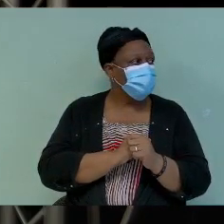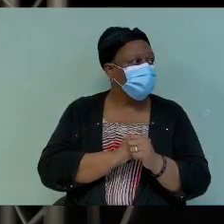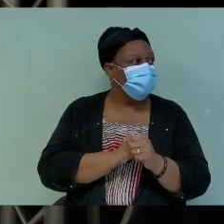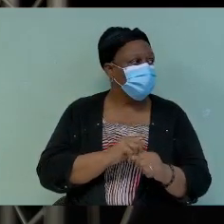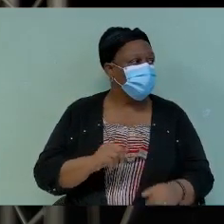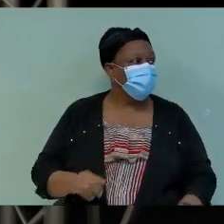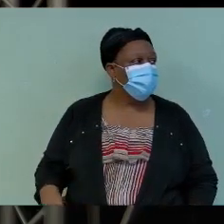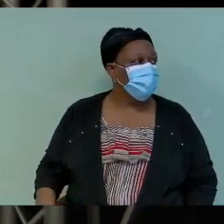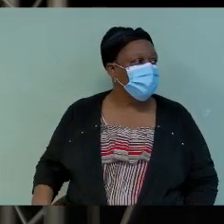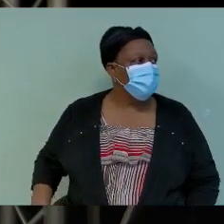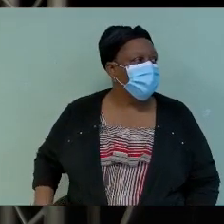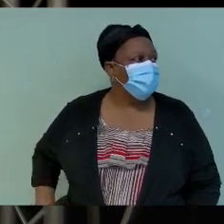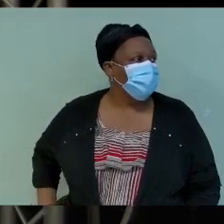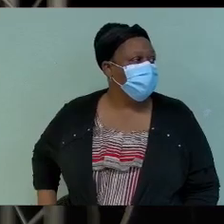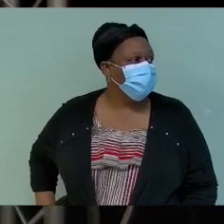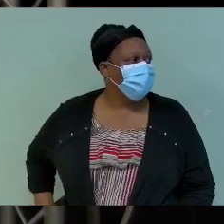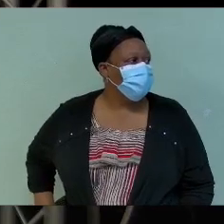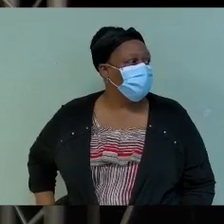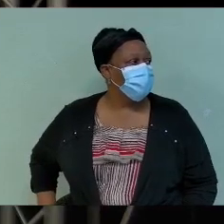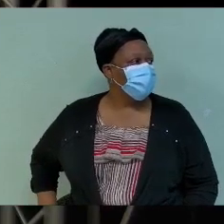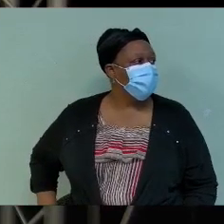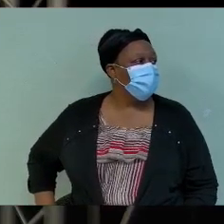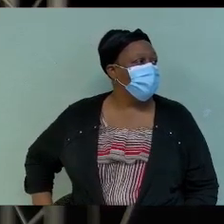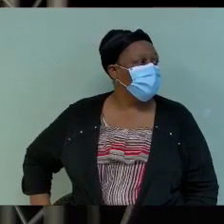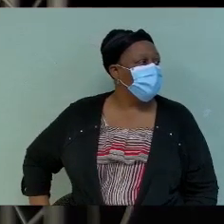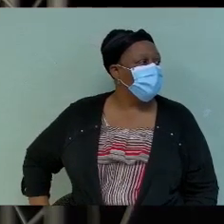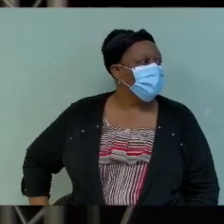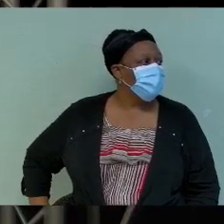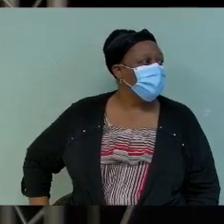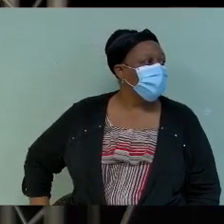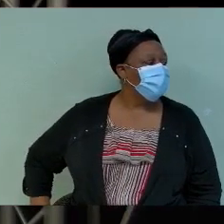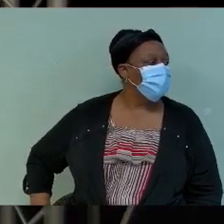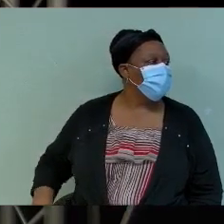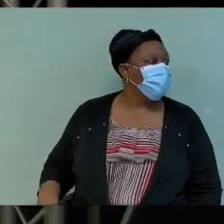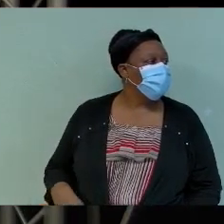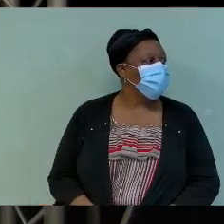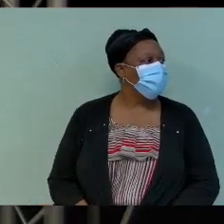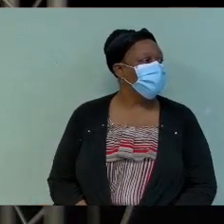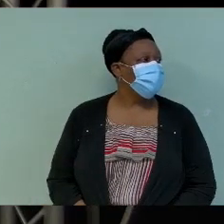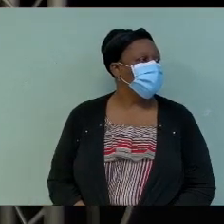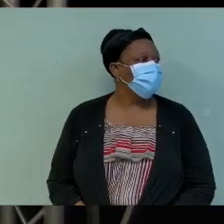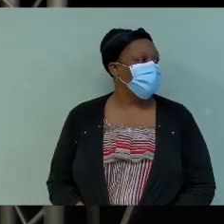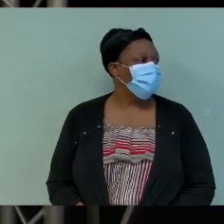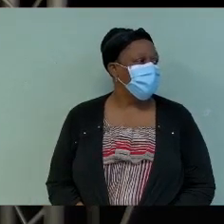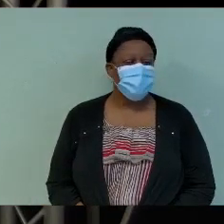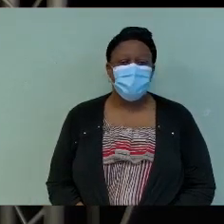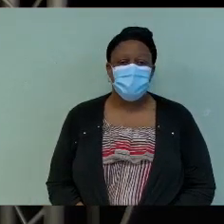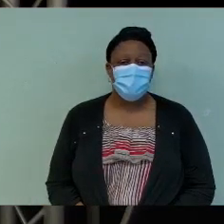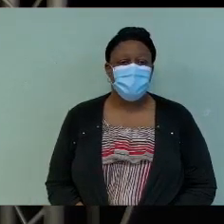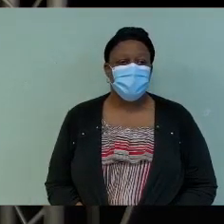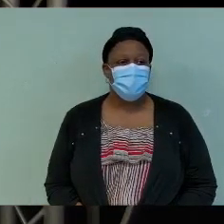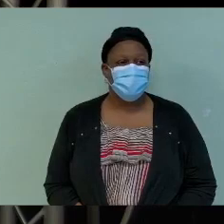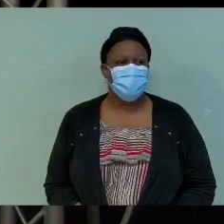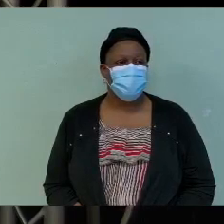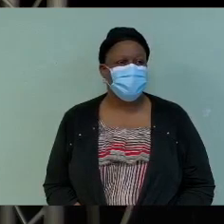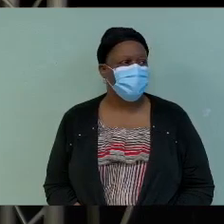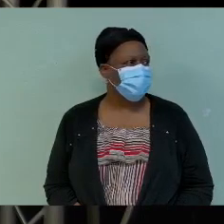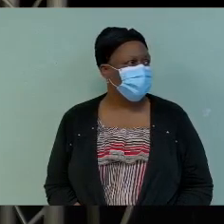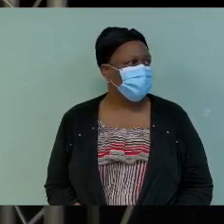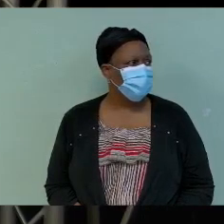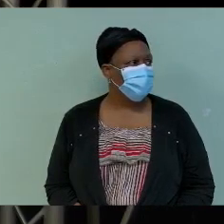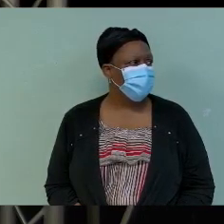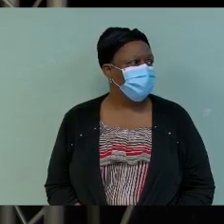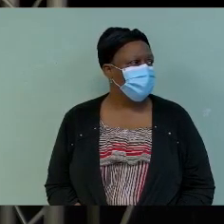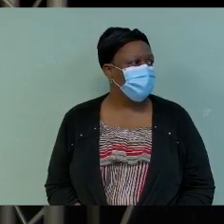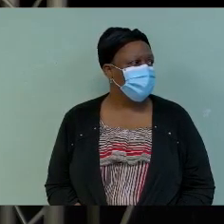but yet telling me I'll be backed up on a balance of another 750, it's very unfair because that's